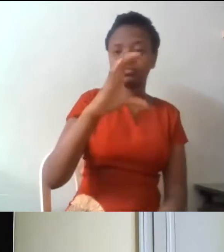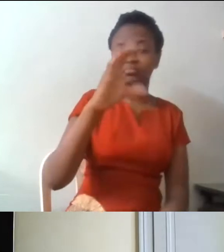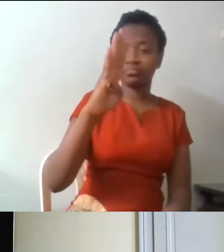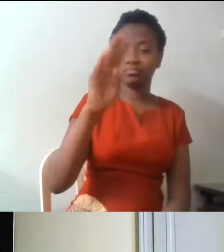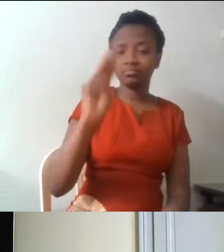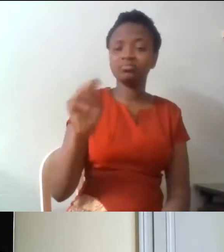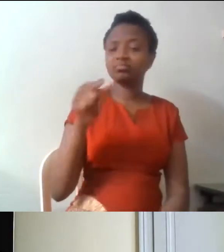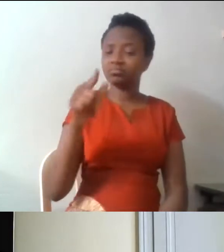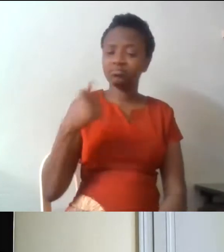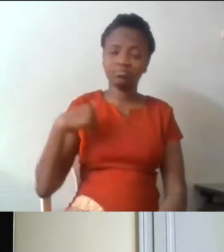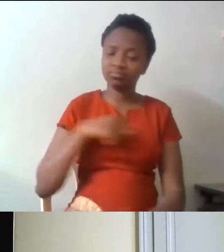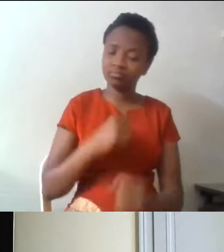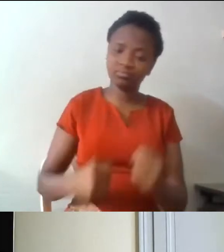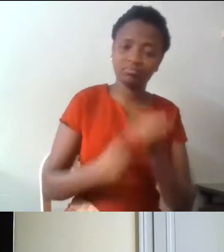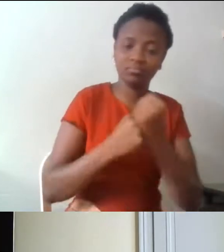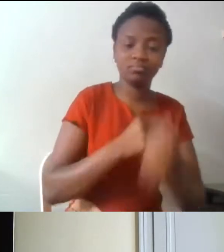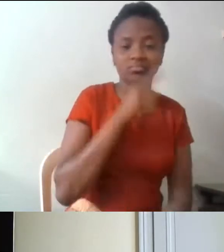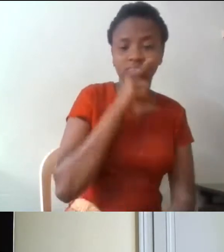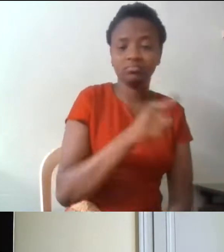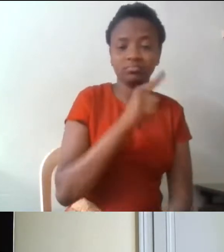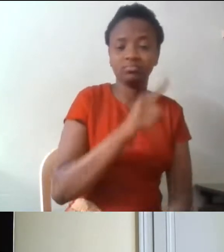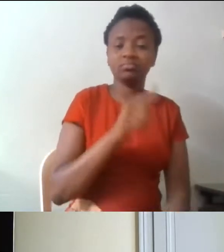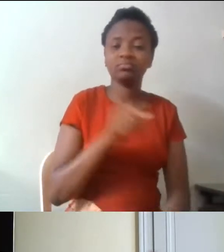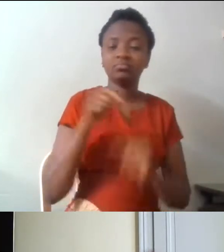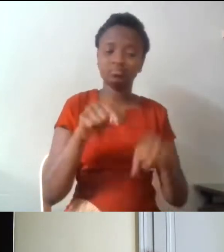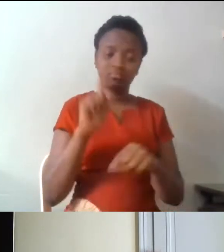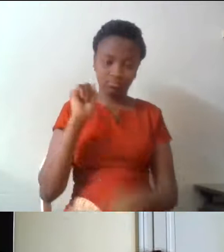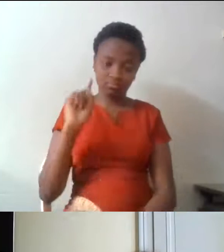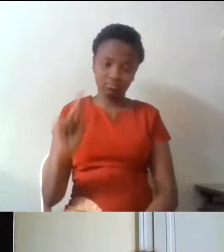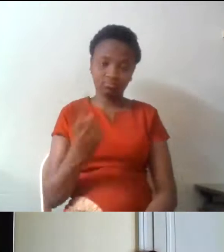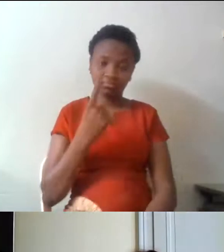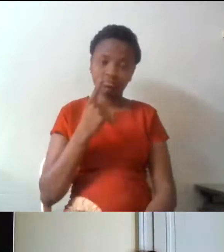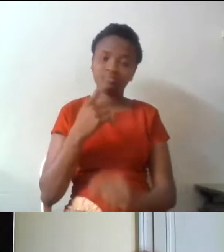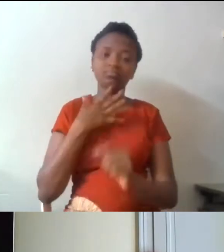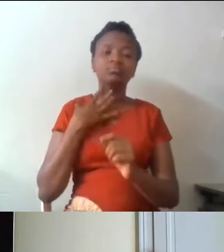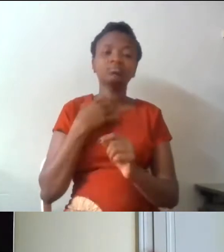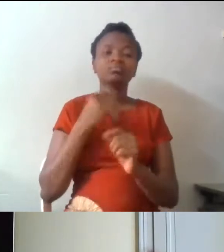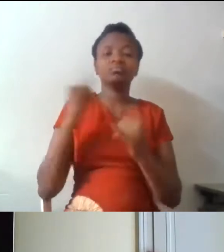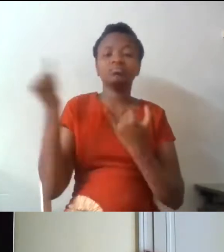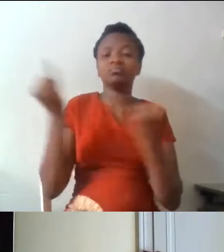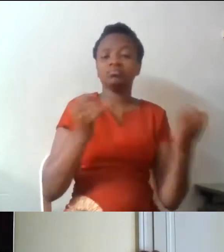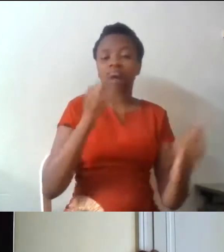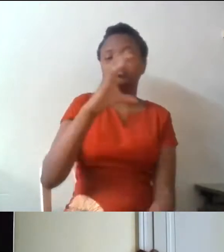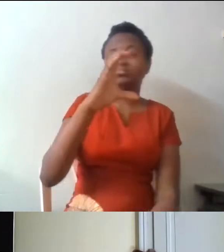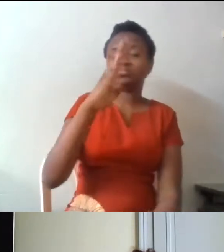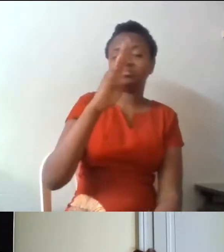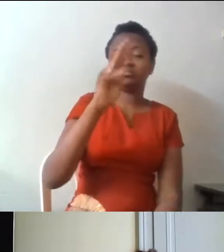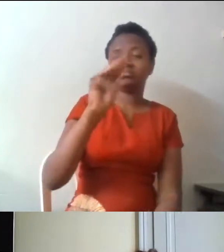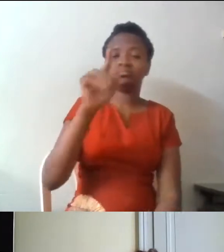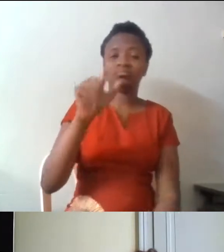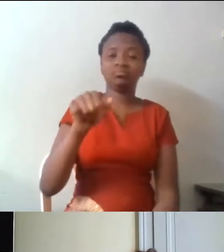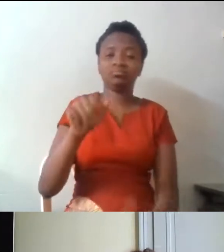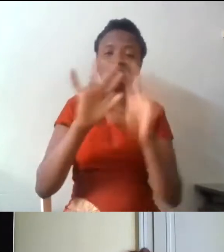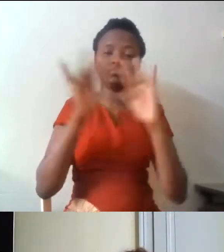provide support to this. Firstly, allow me just to briefly introduce CBM Global Disability